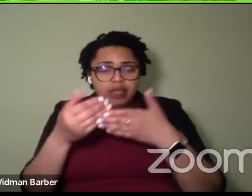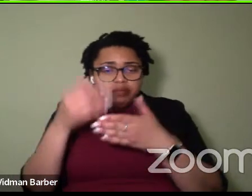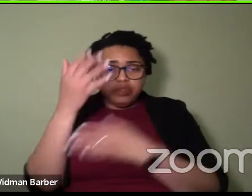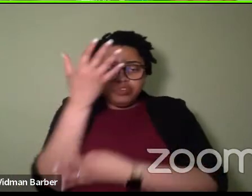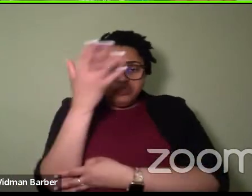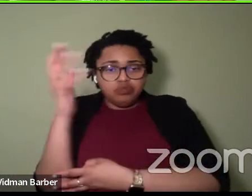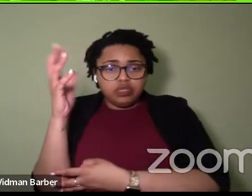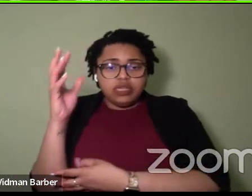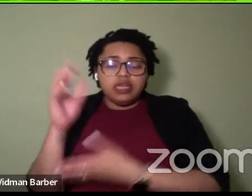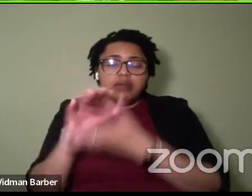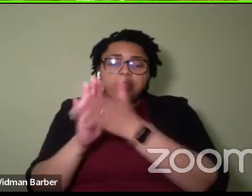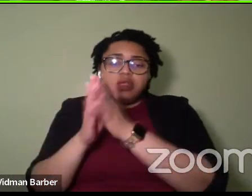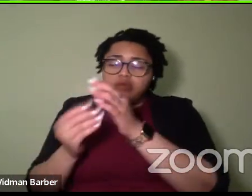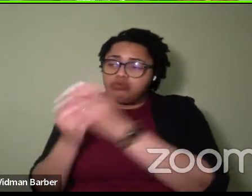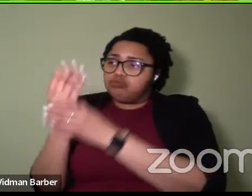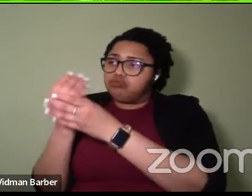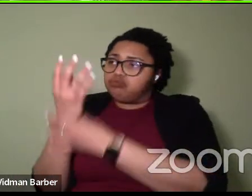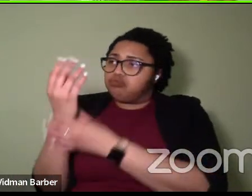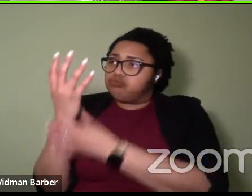hopefully in the future.